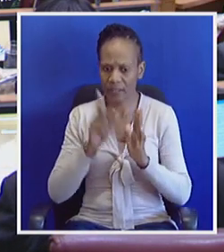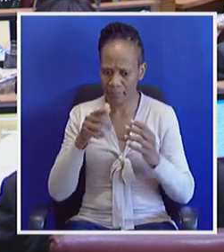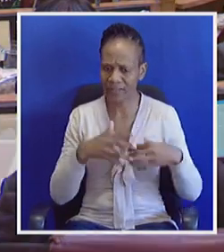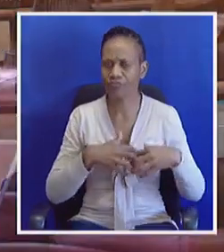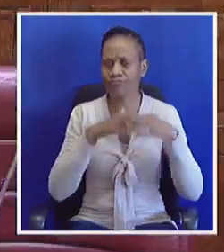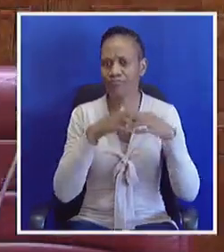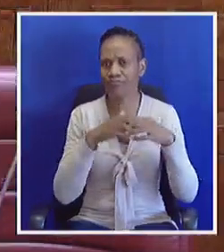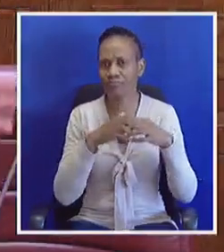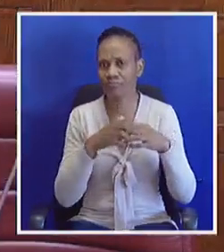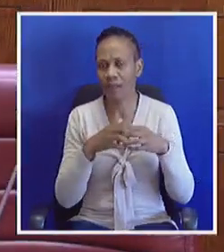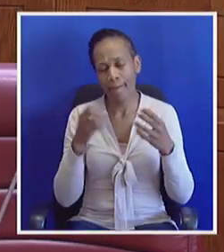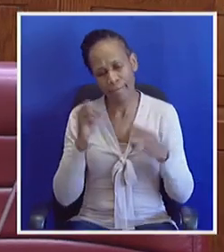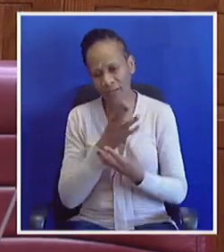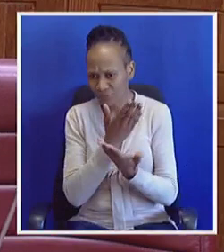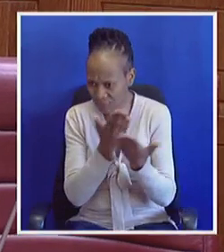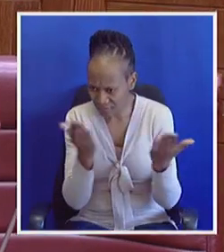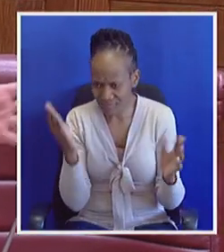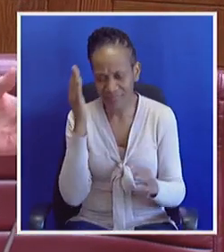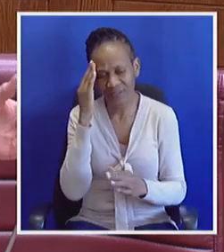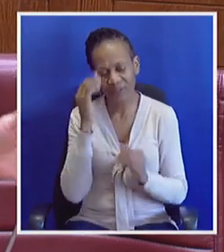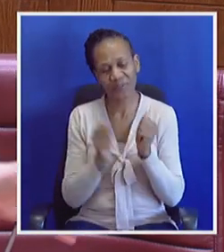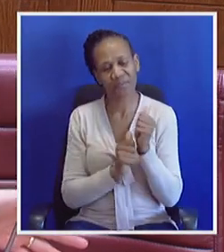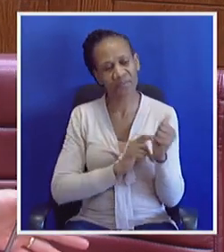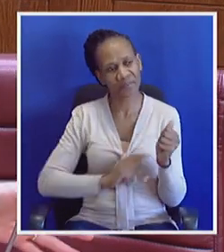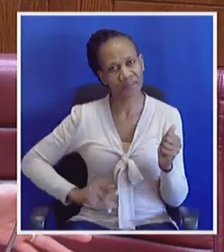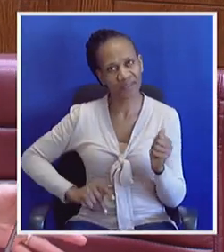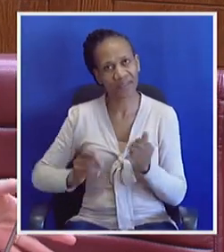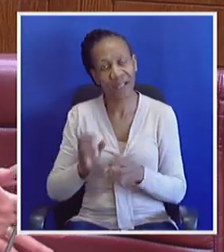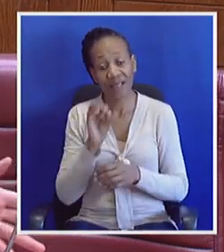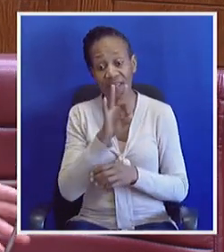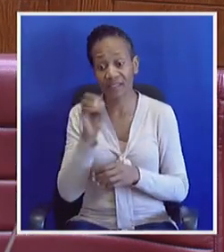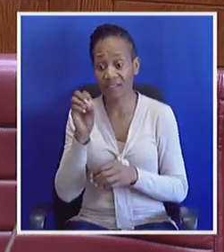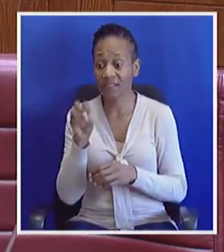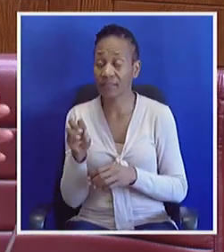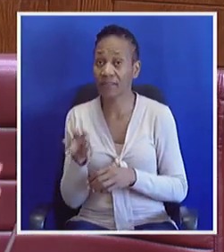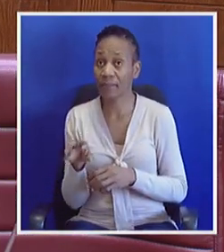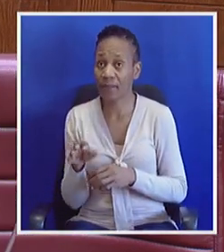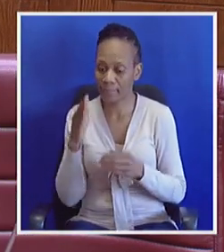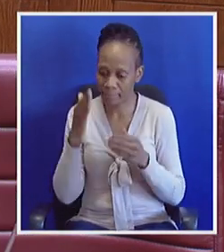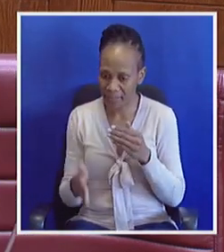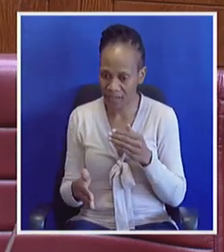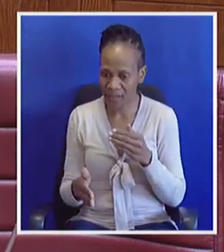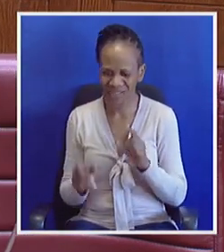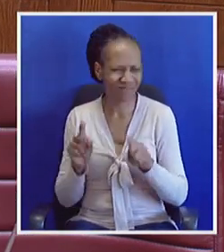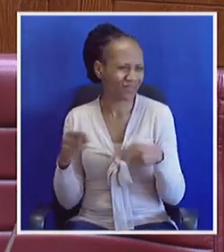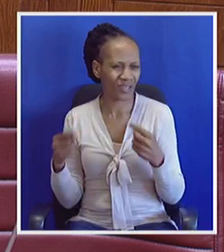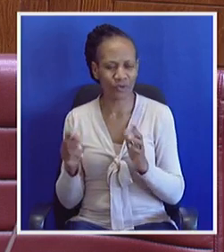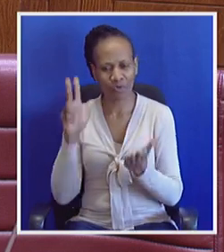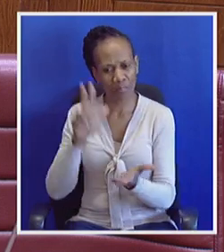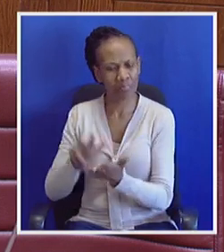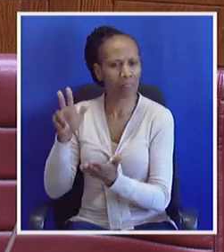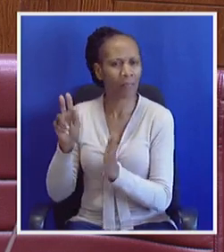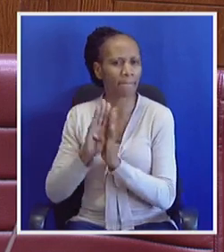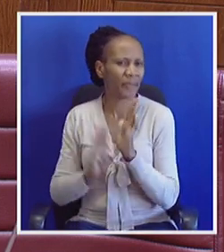President, you and I know, and all of us know, up till the 30th of September, it's absolutely not possible to pass a bill like